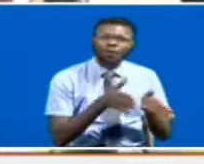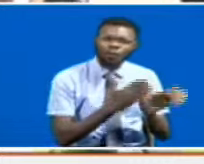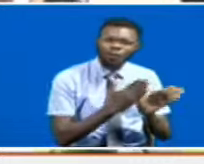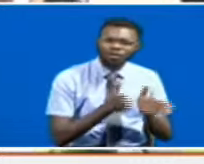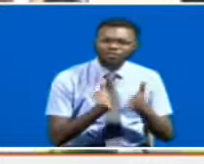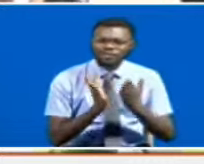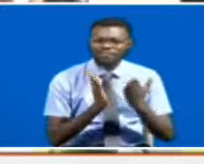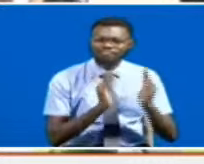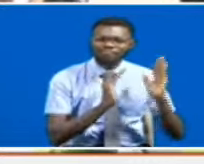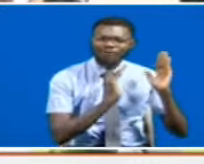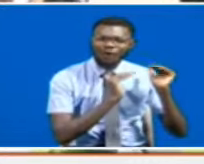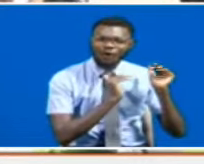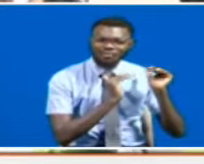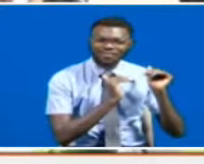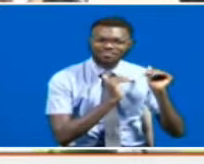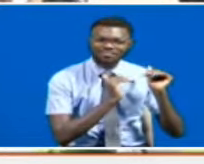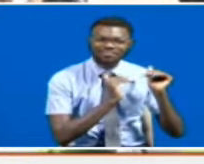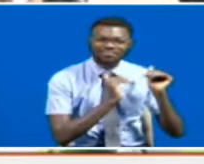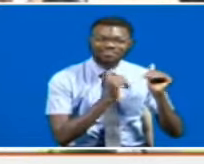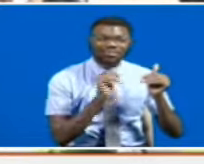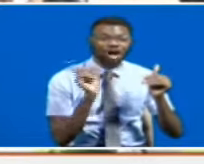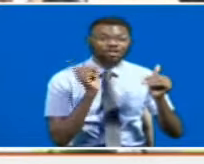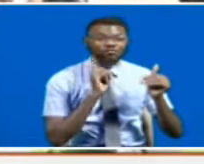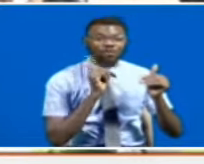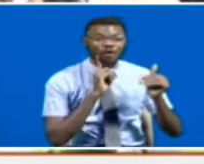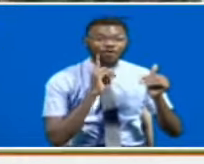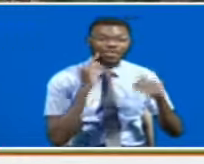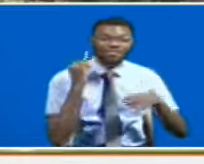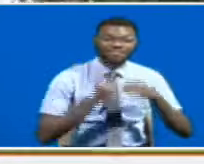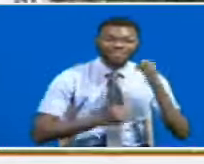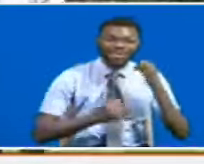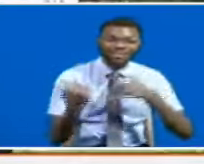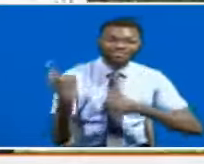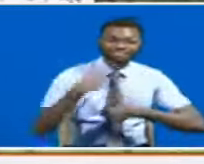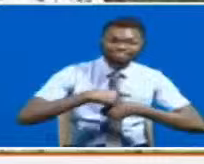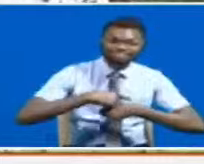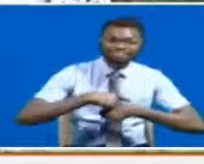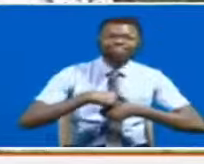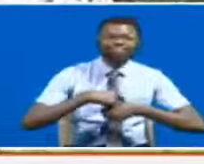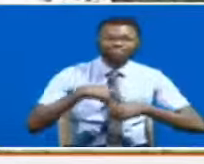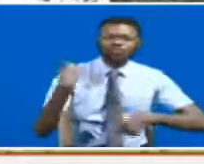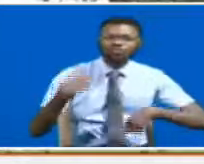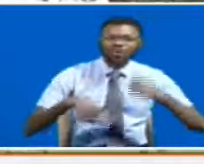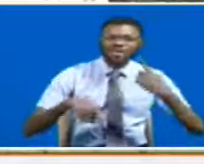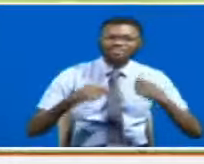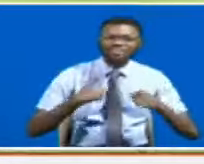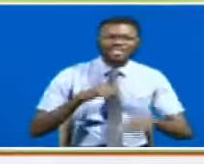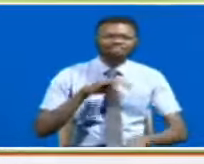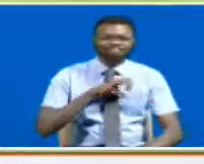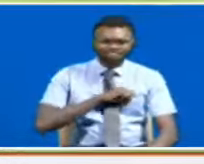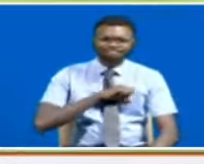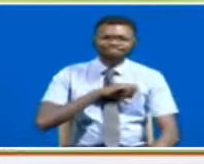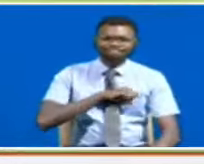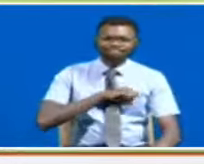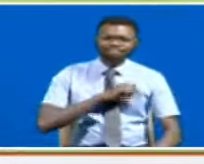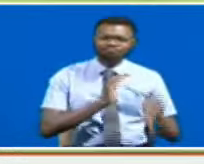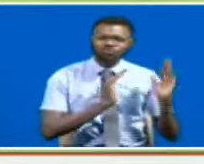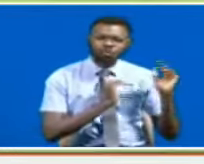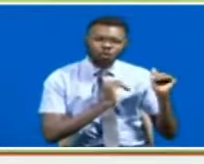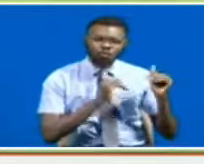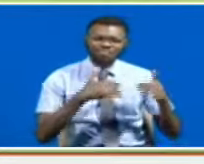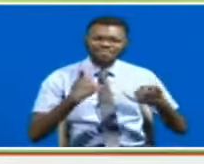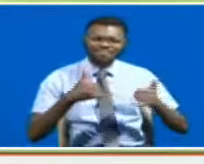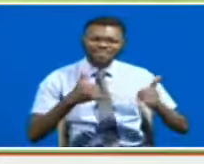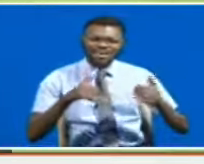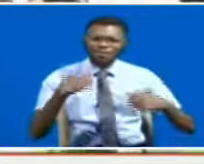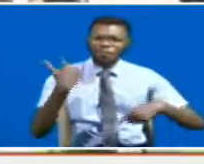I hopefully to come maybe tomorrow or the last day. I'm very patient on my performance, and I wish to